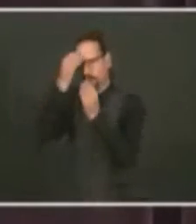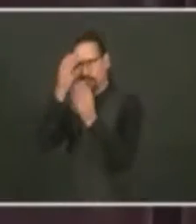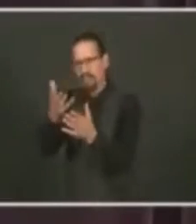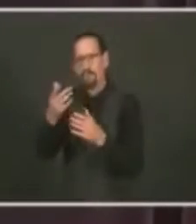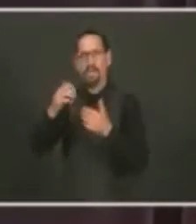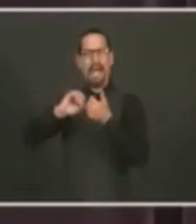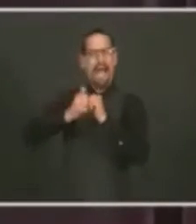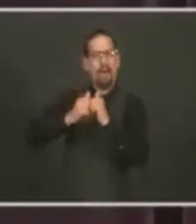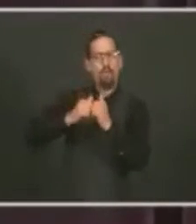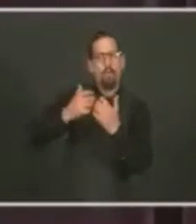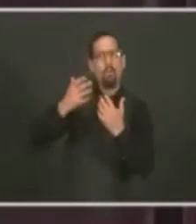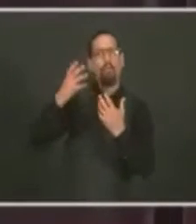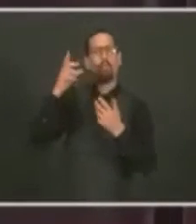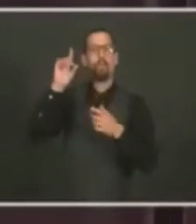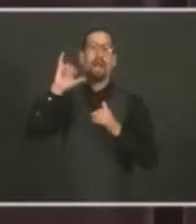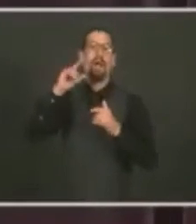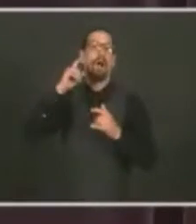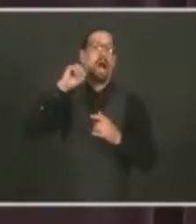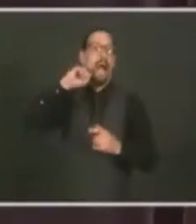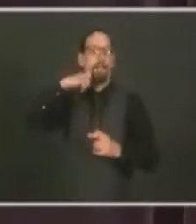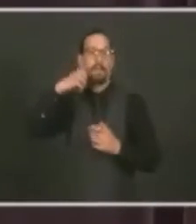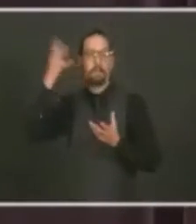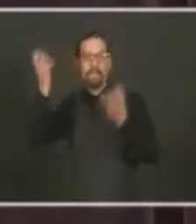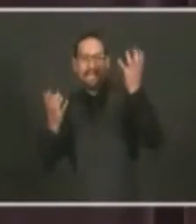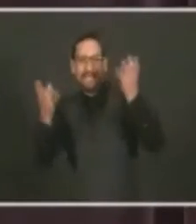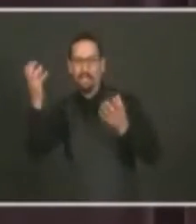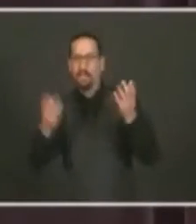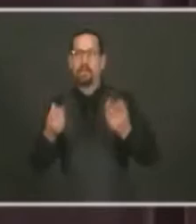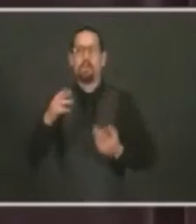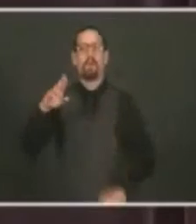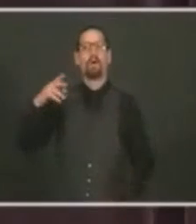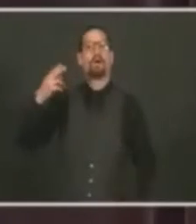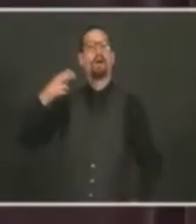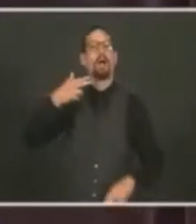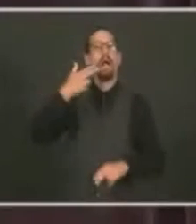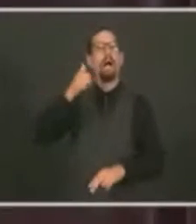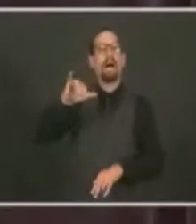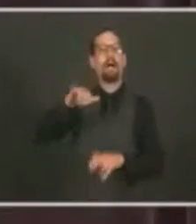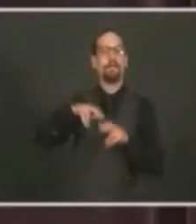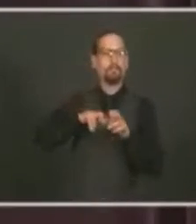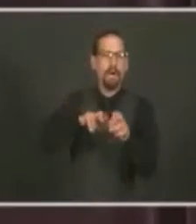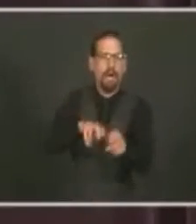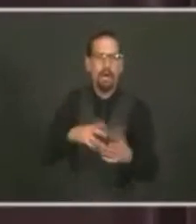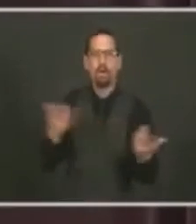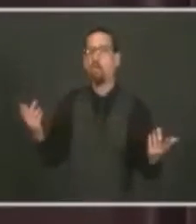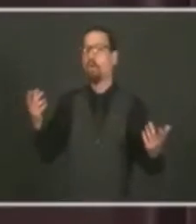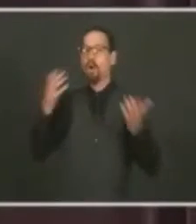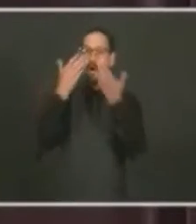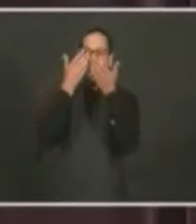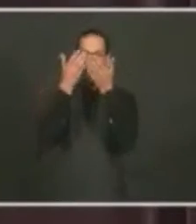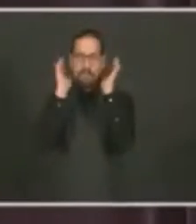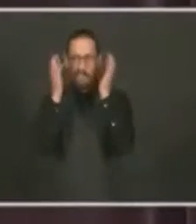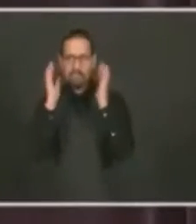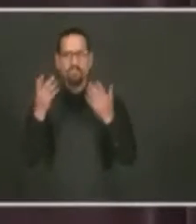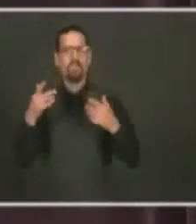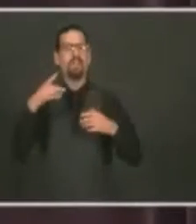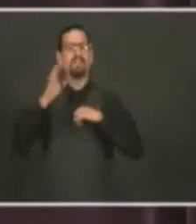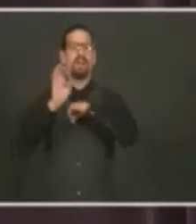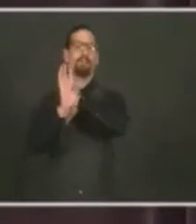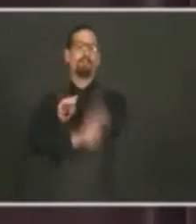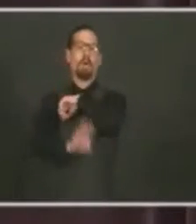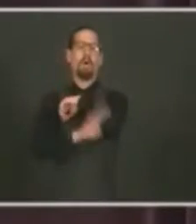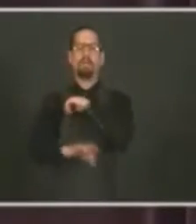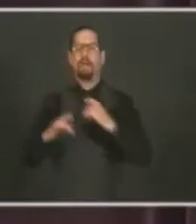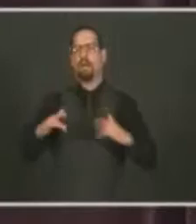markets, taking hay rides. You can find all of this guidance on reopeningri.com in the Parks and